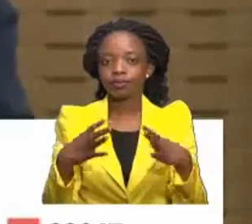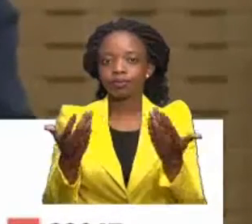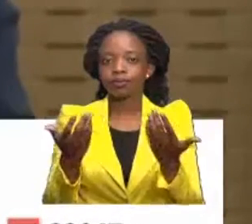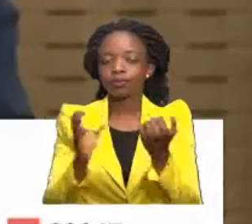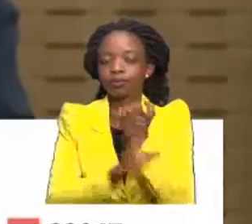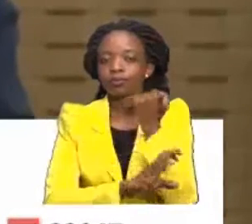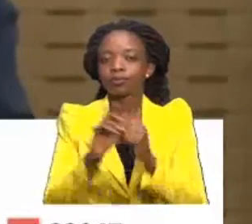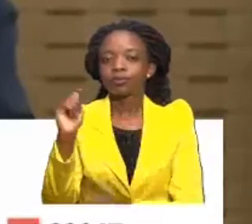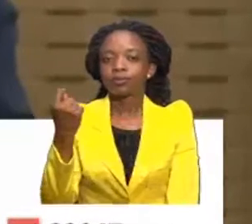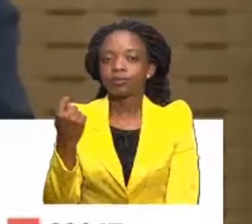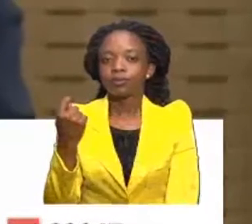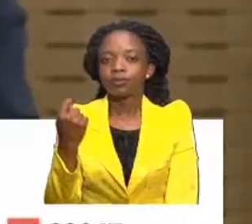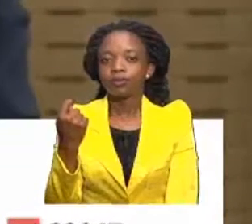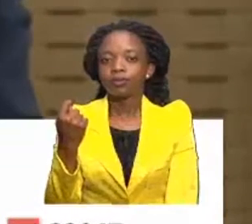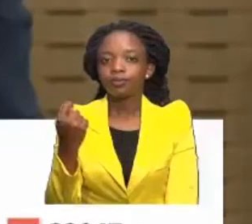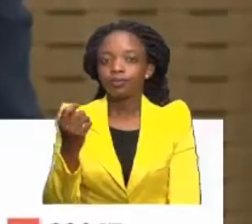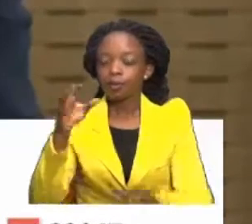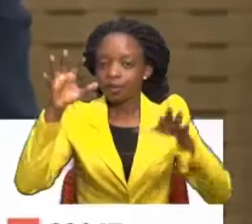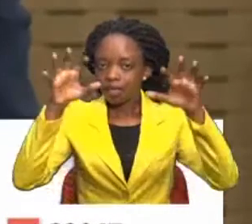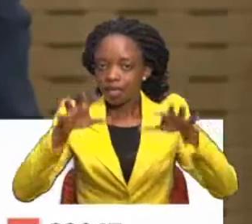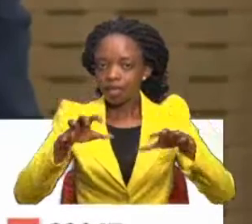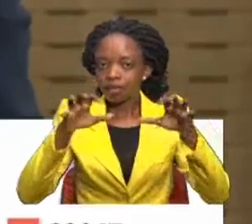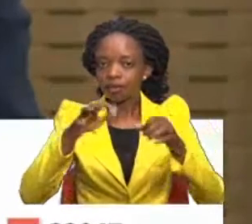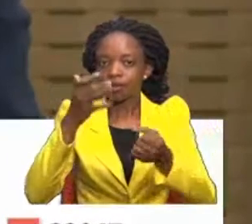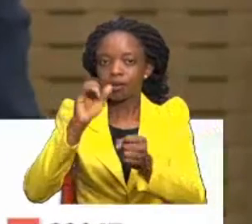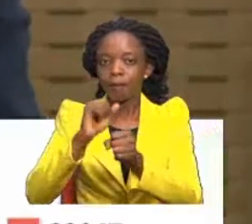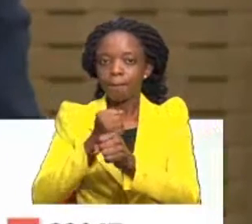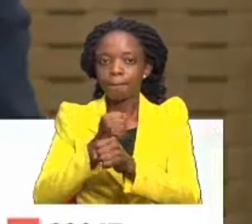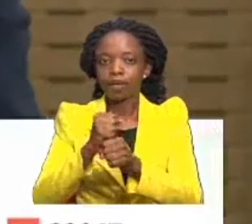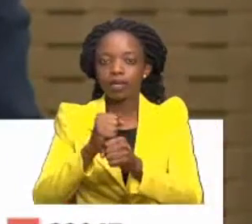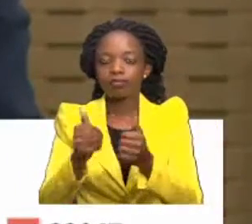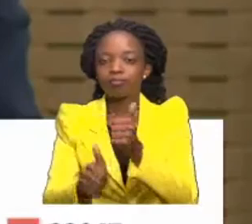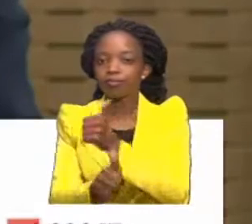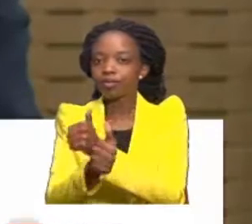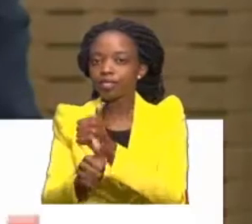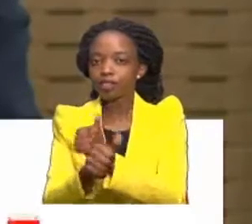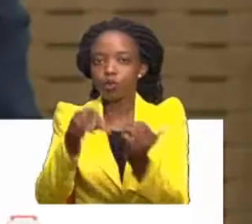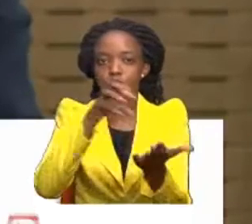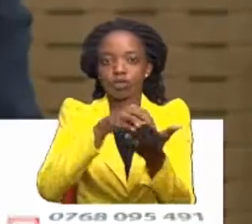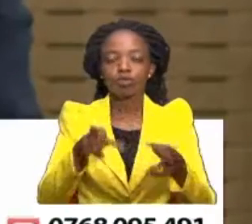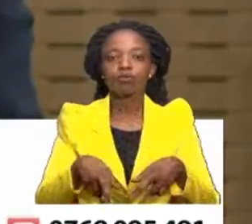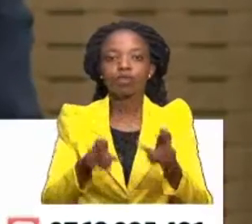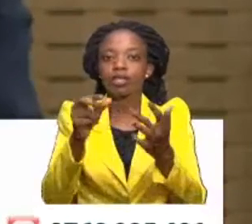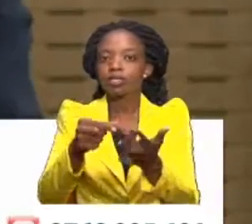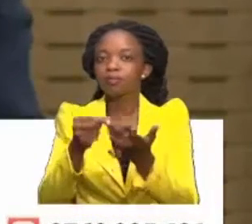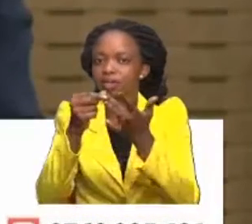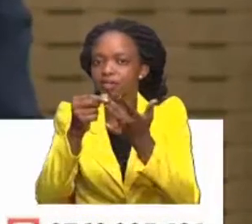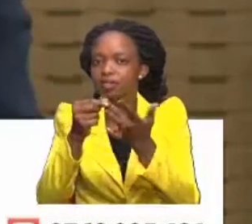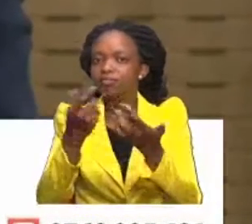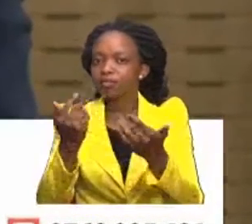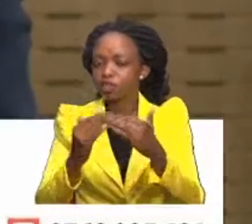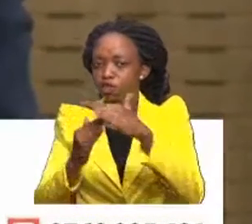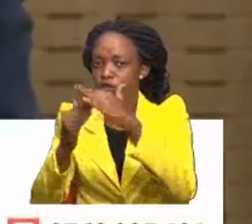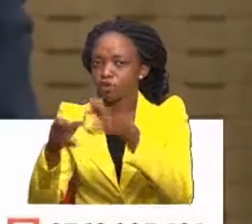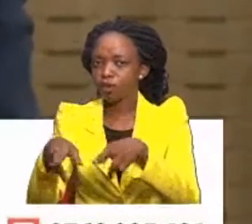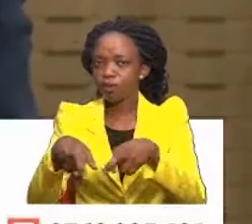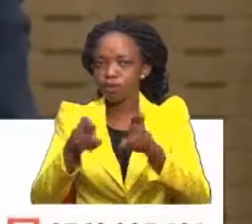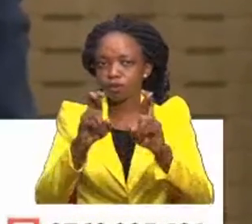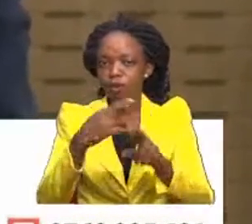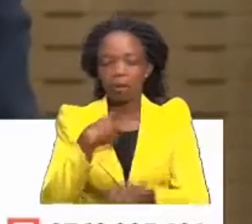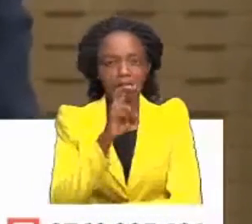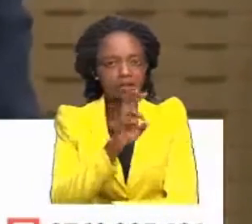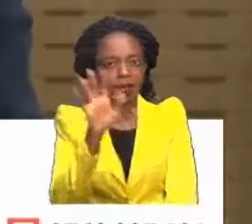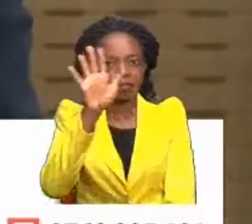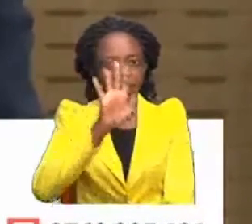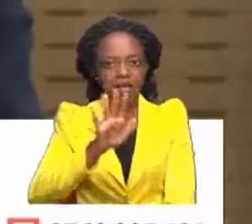Kenya. The heavy rains have caused dangerous conditions on our roads, and especially off the major highways. We have seen